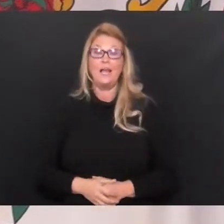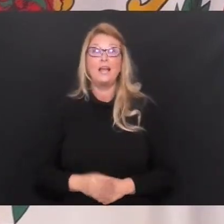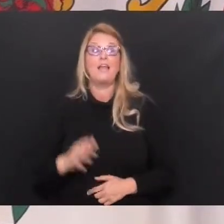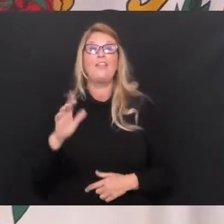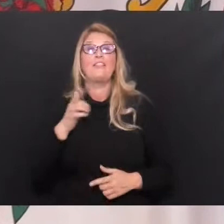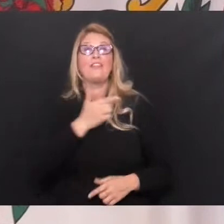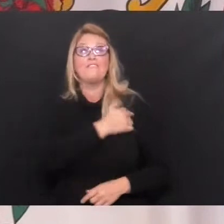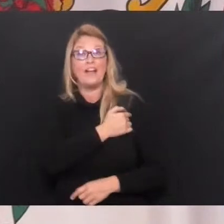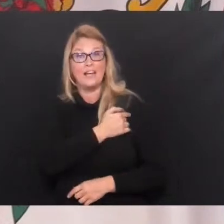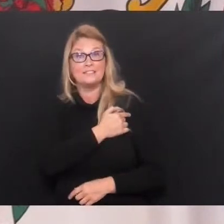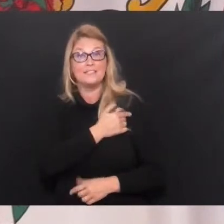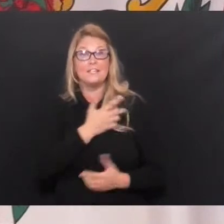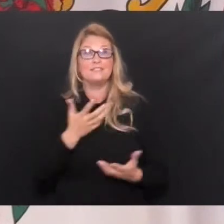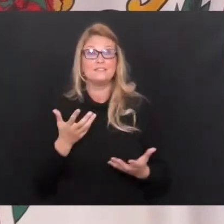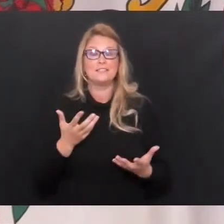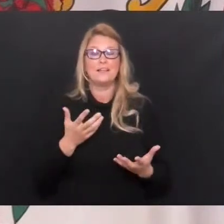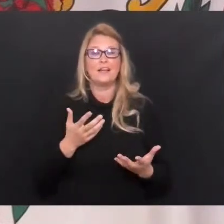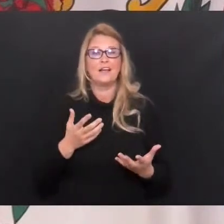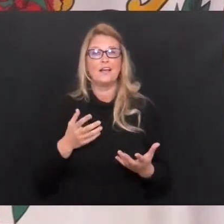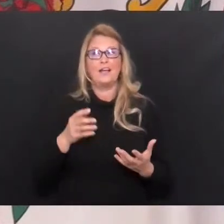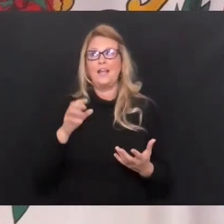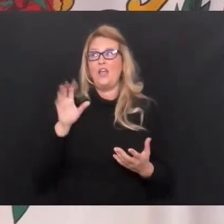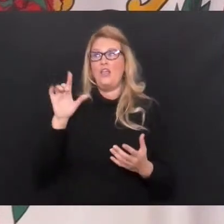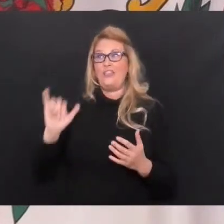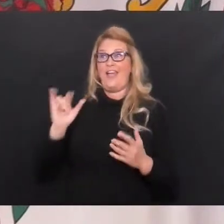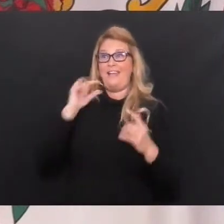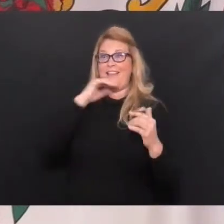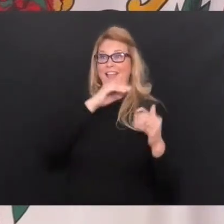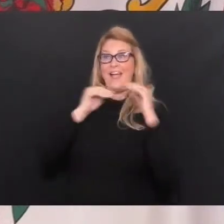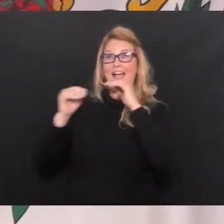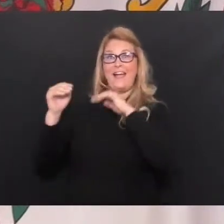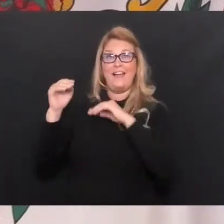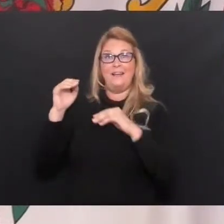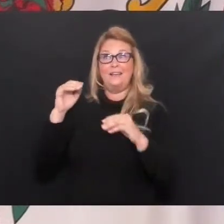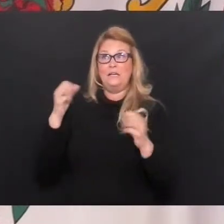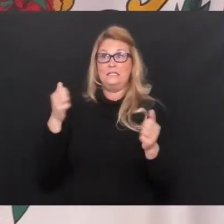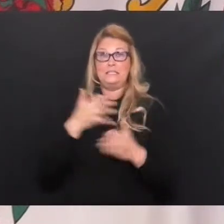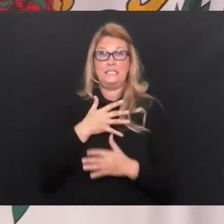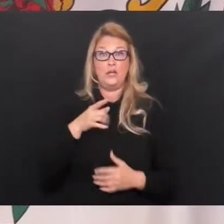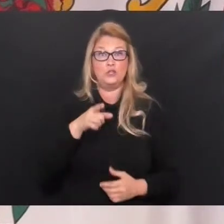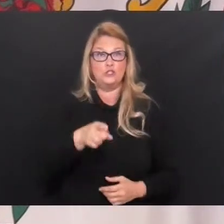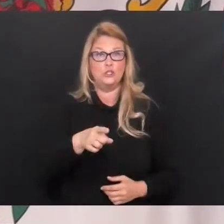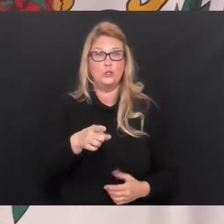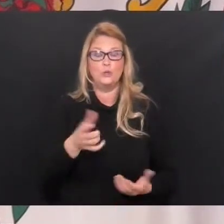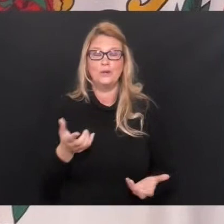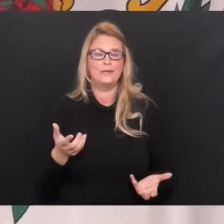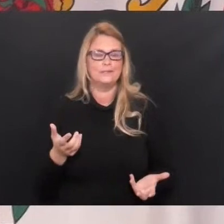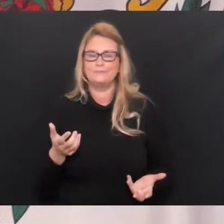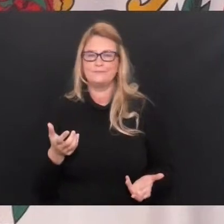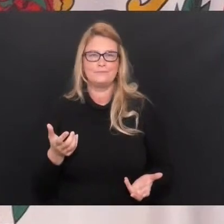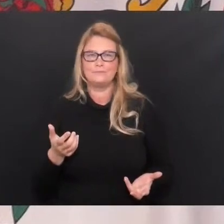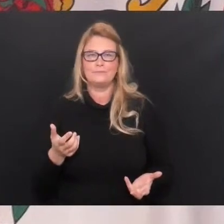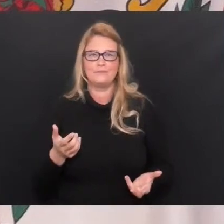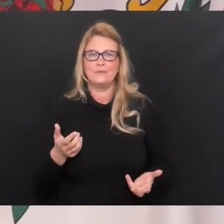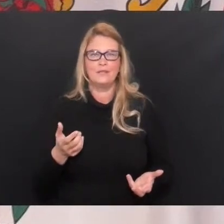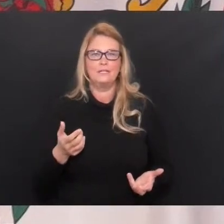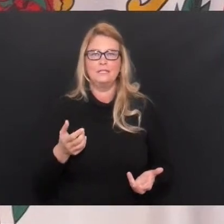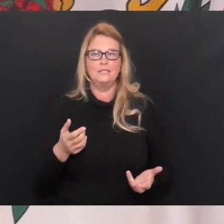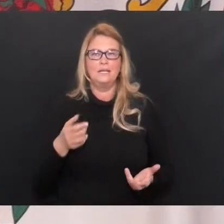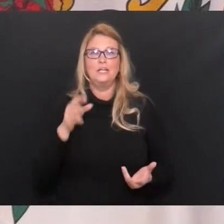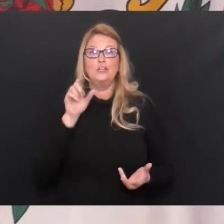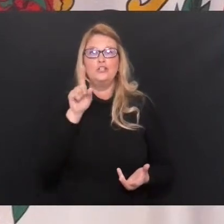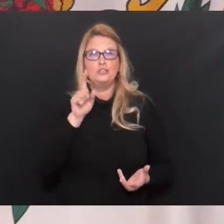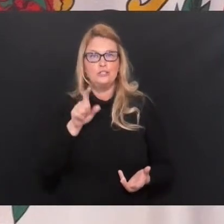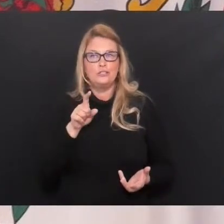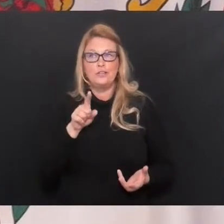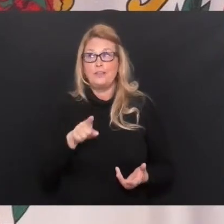if lies scare you, or myths or taboos or whatever they may be, out of getting this